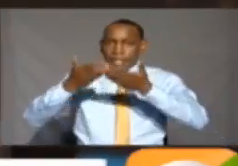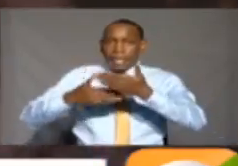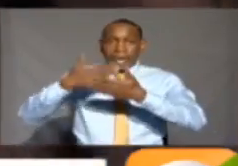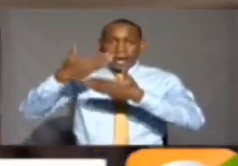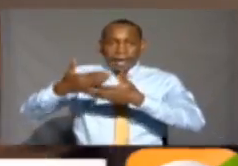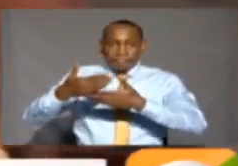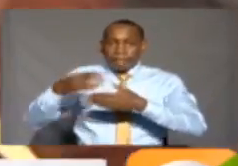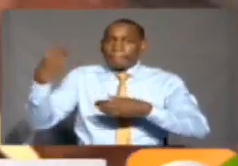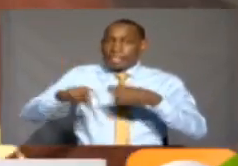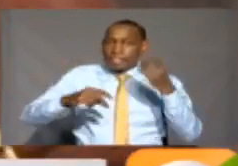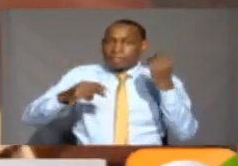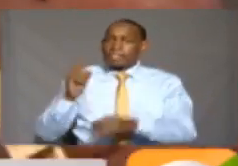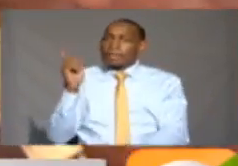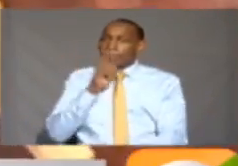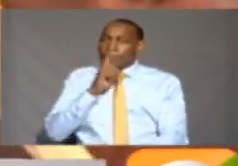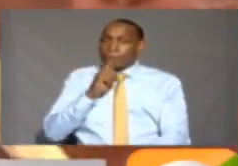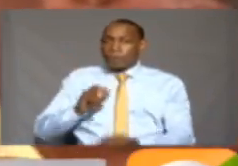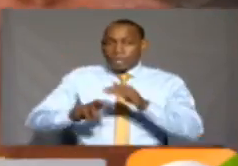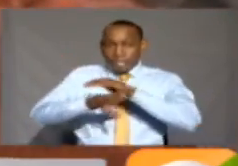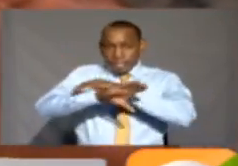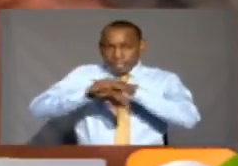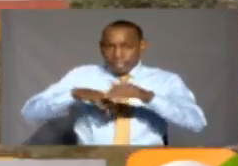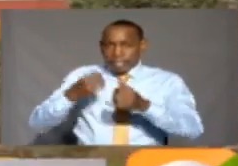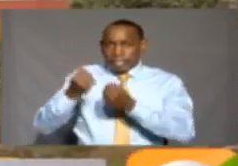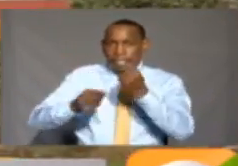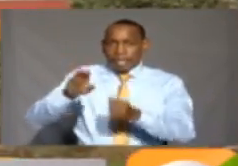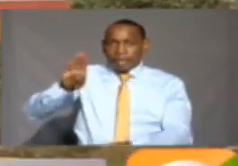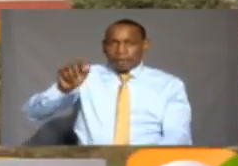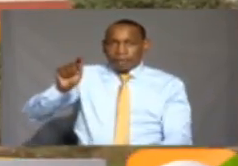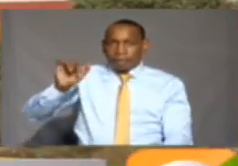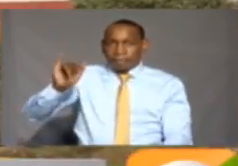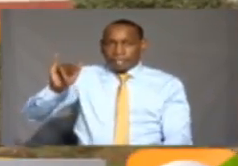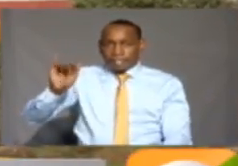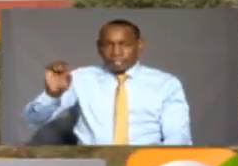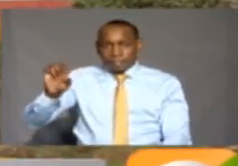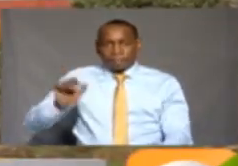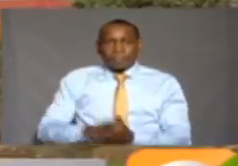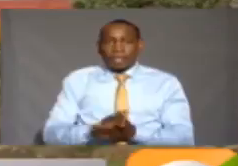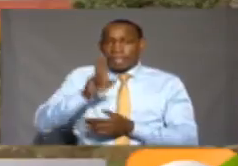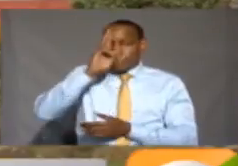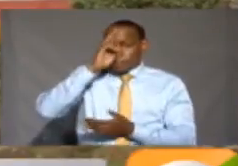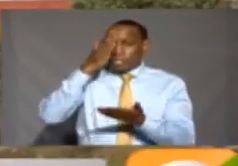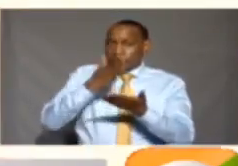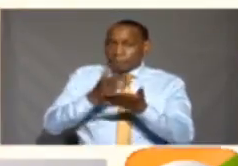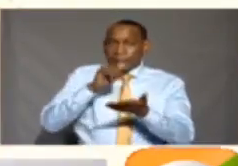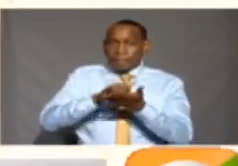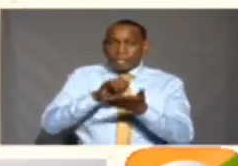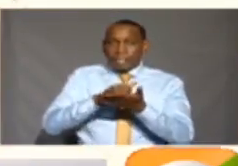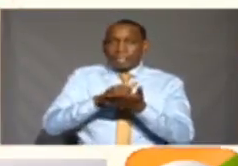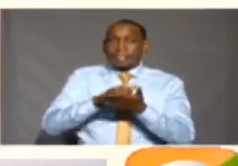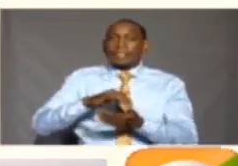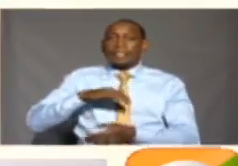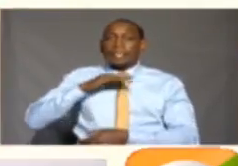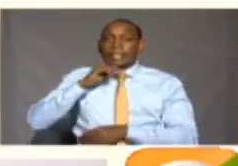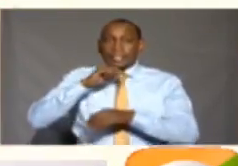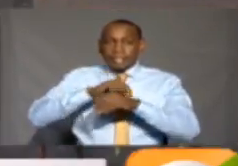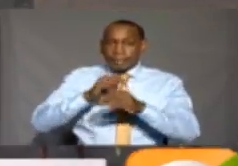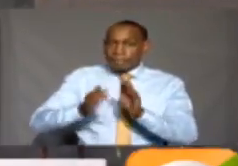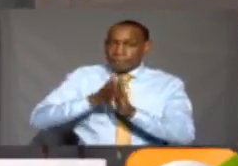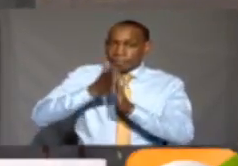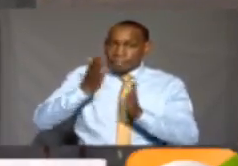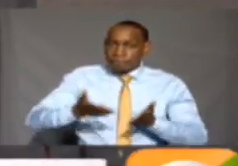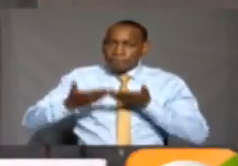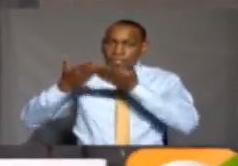following a thorough beating for allegedly stealing a car battery. Police confirming that the late Mushiri died as he was being rushed